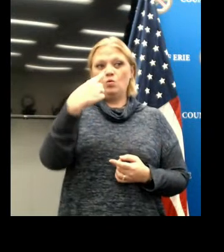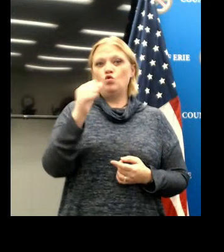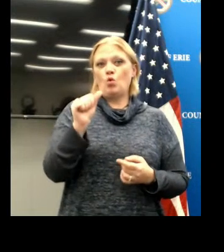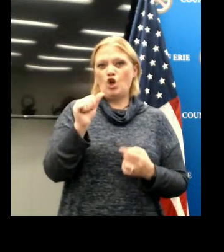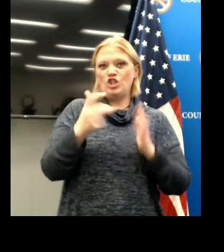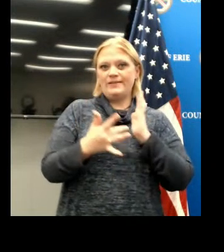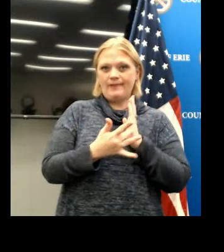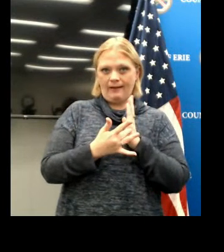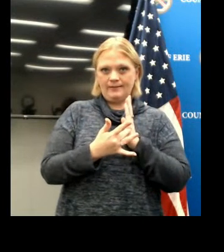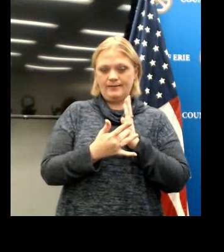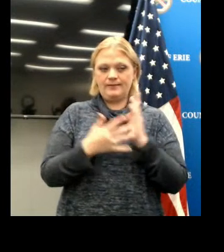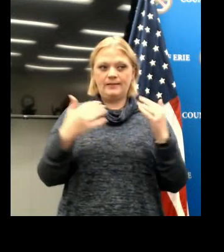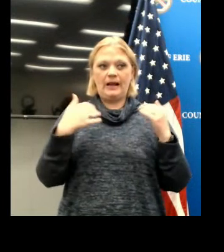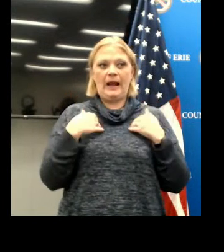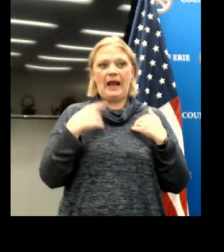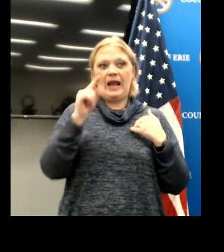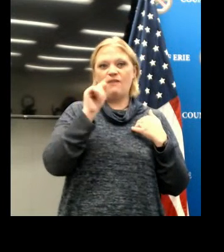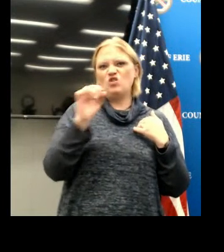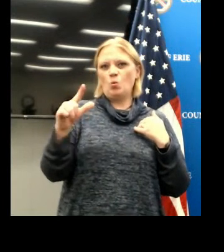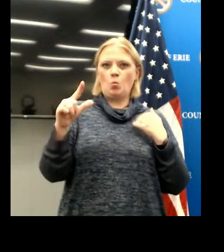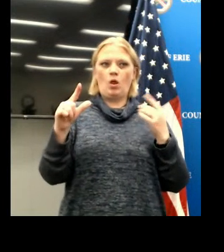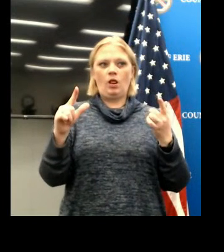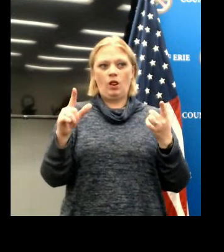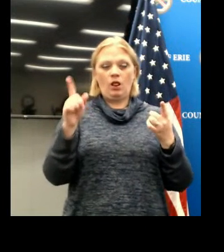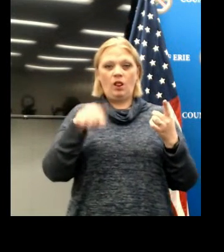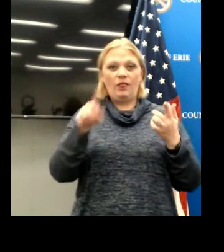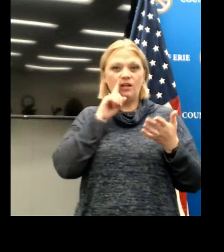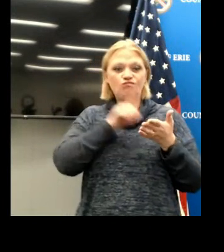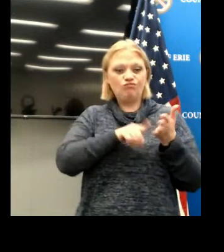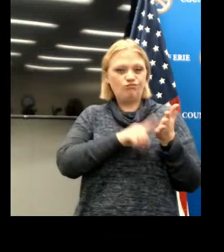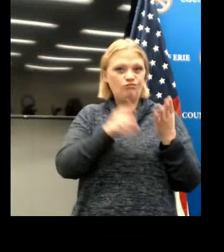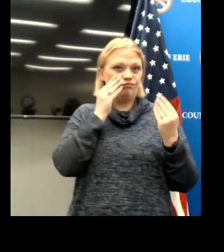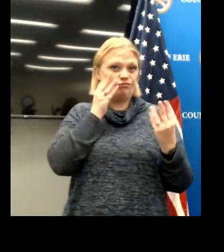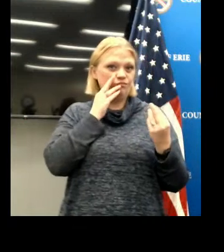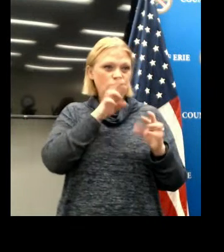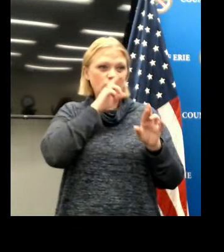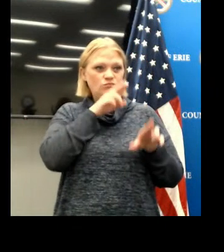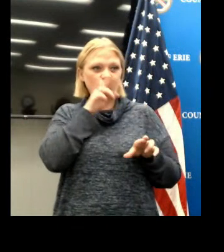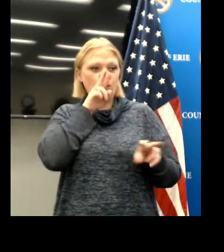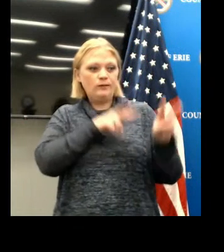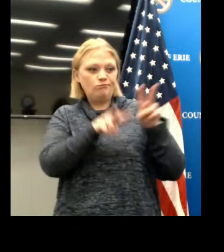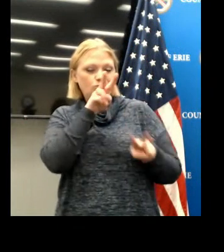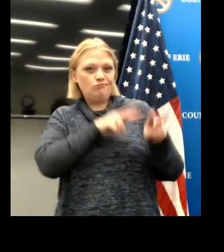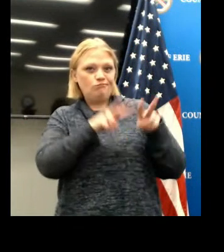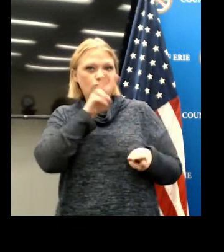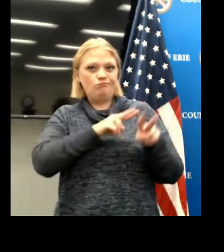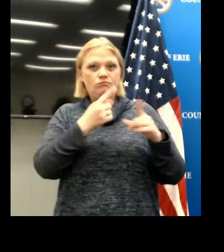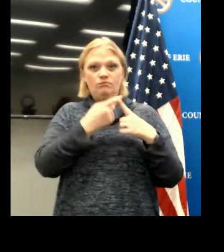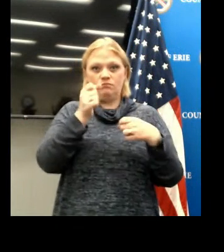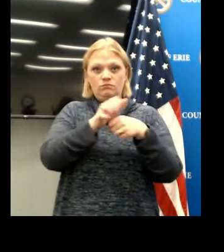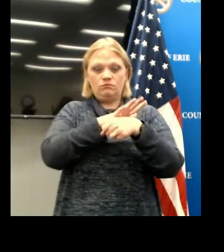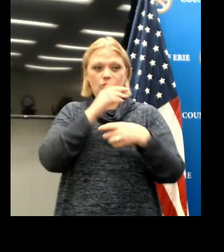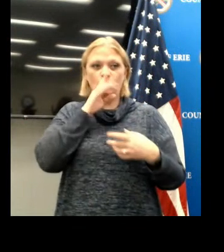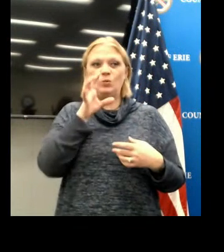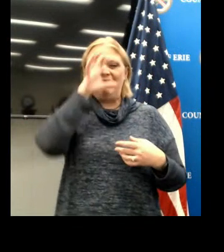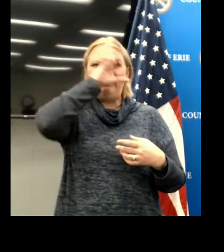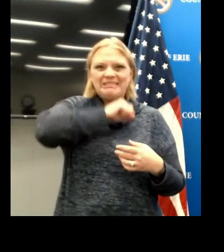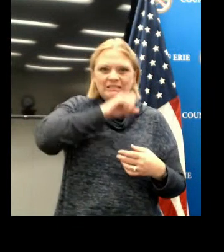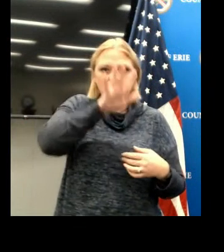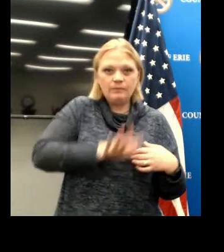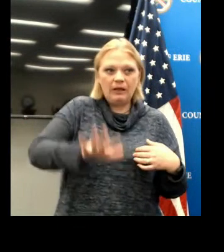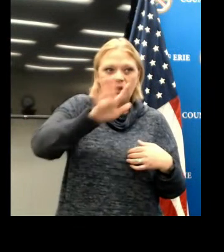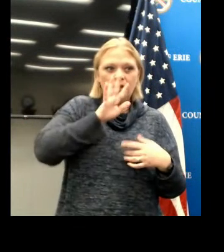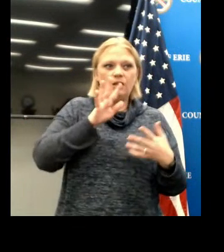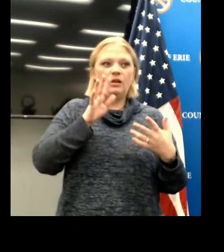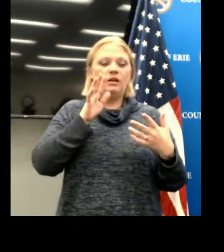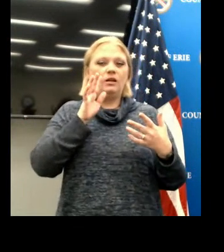has a tool that they look at data of reported surveillance data of COVID-19 to estimate